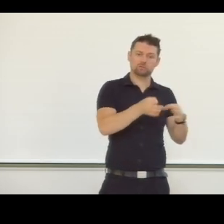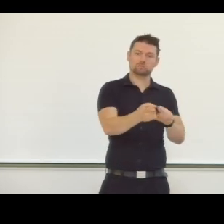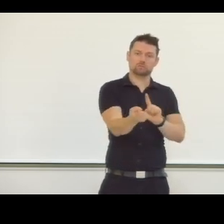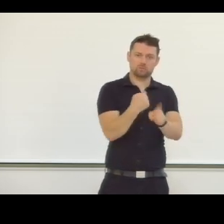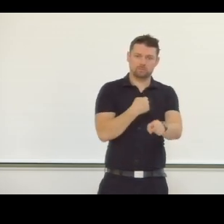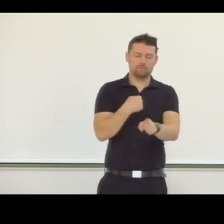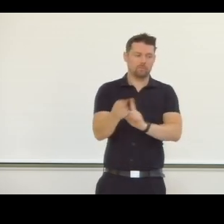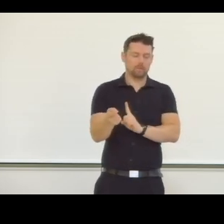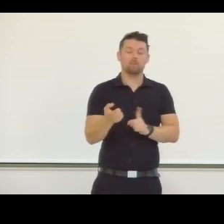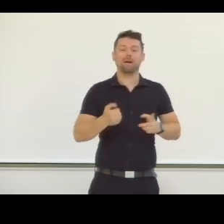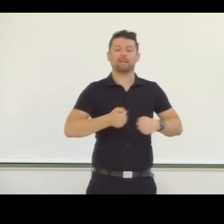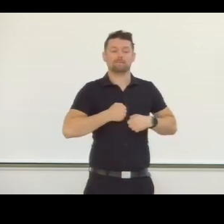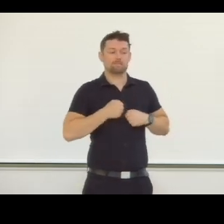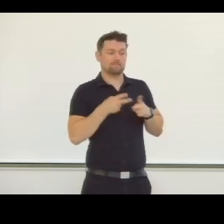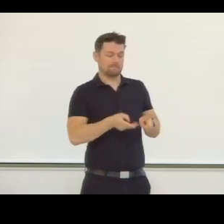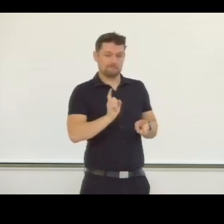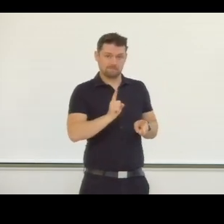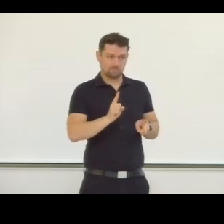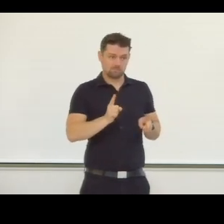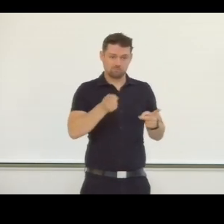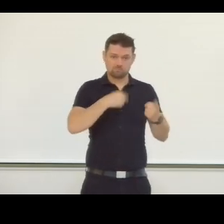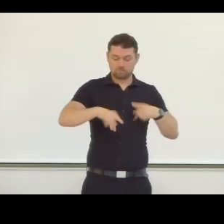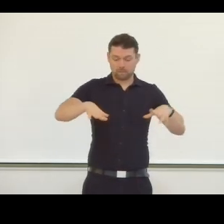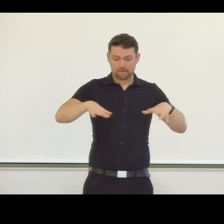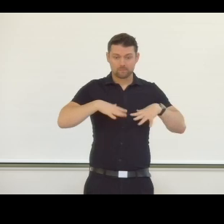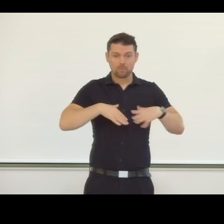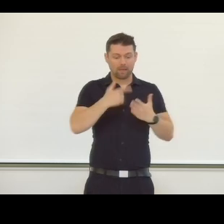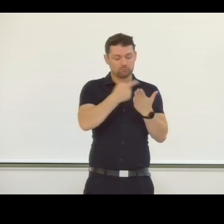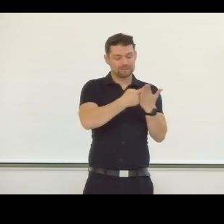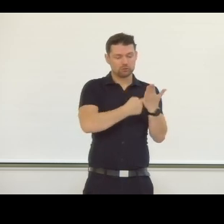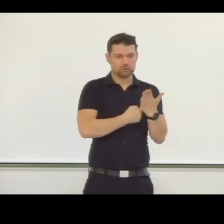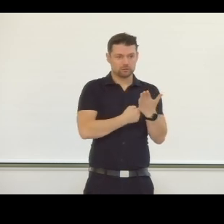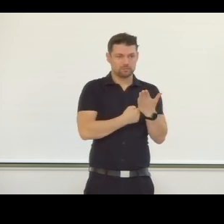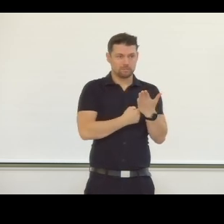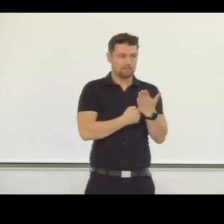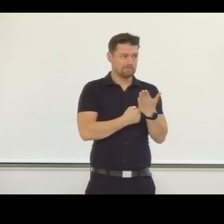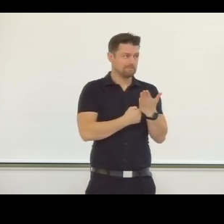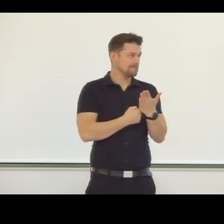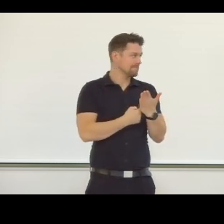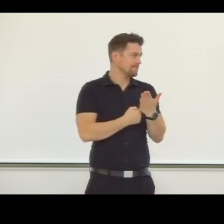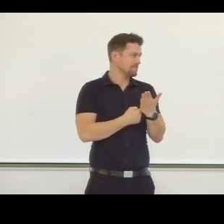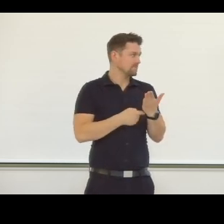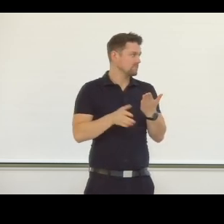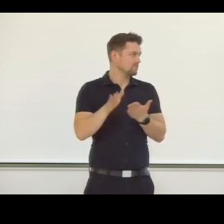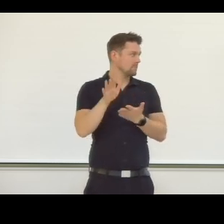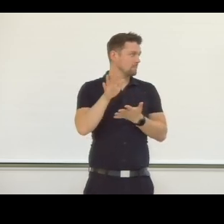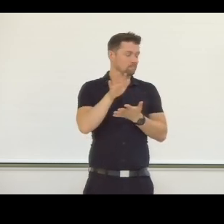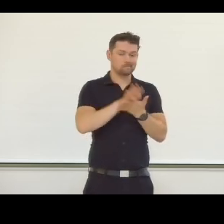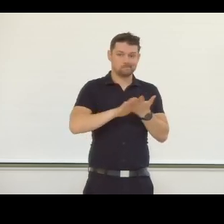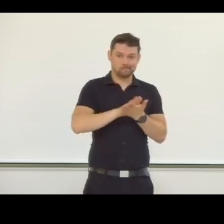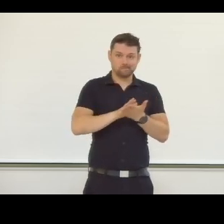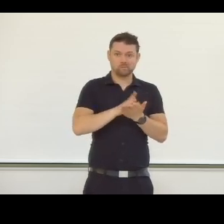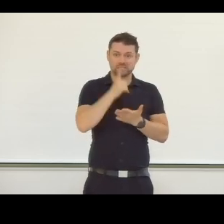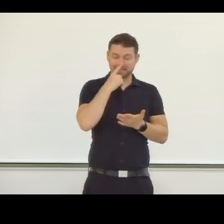But the way we did it is we prepared our procedures in a way that they were usable for this time